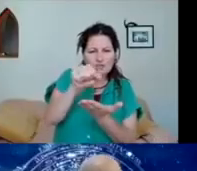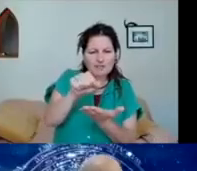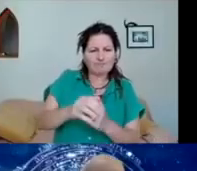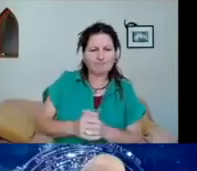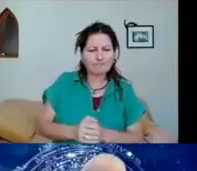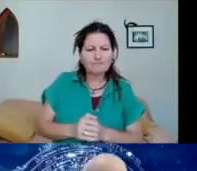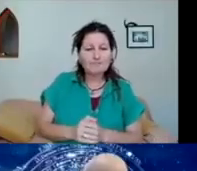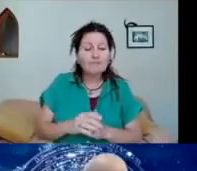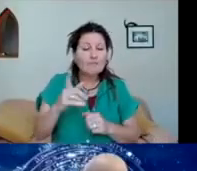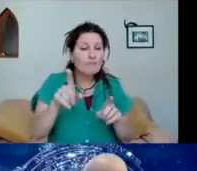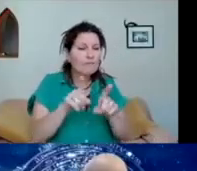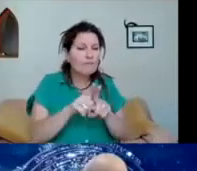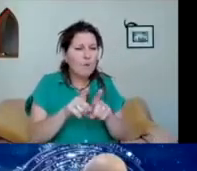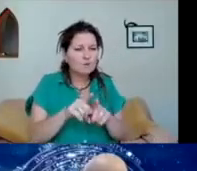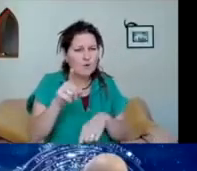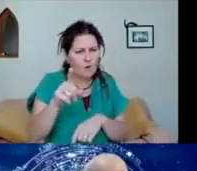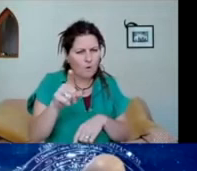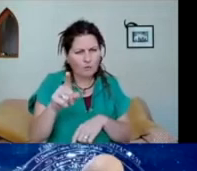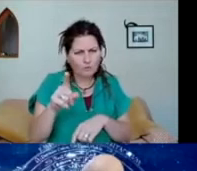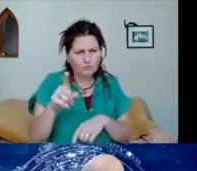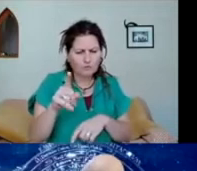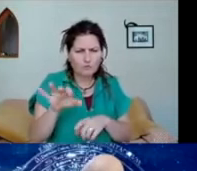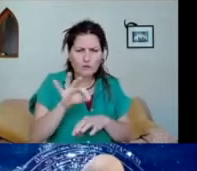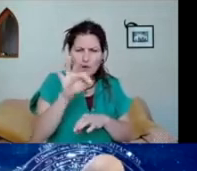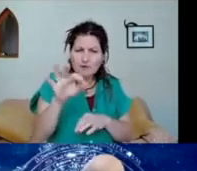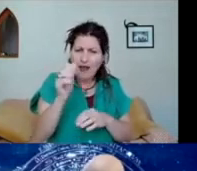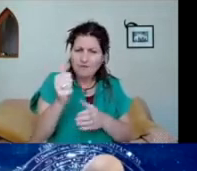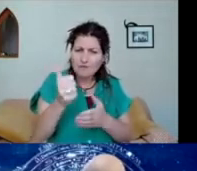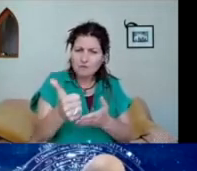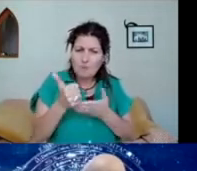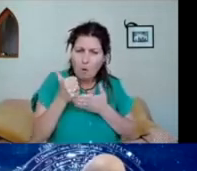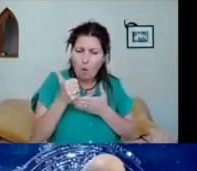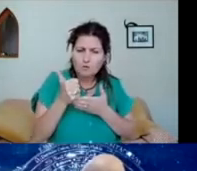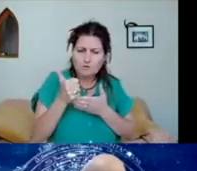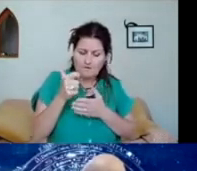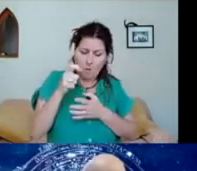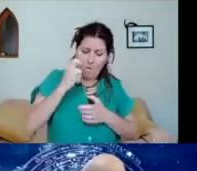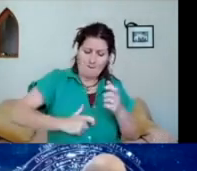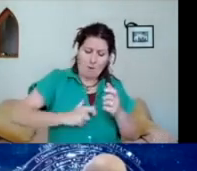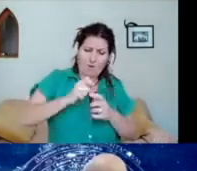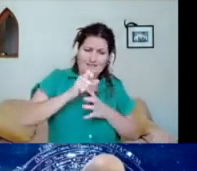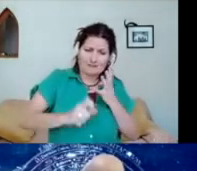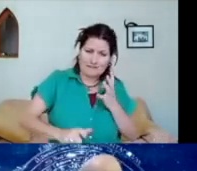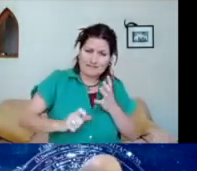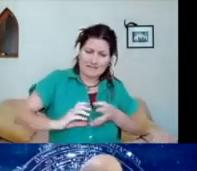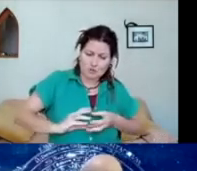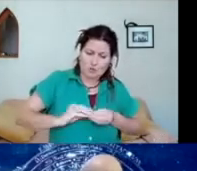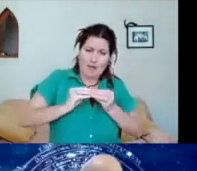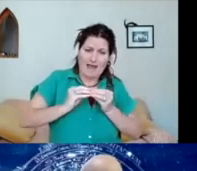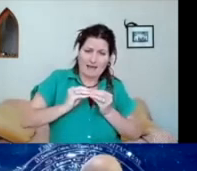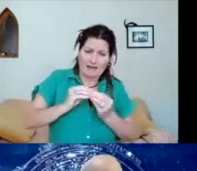in mind, is there support for people with disabilities to actually make the application?